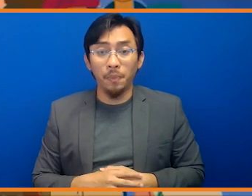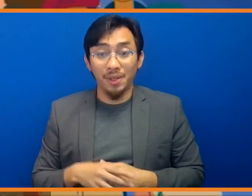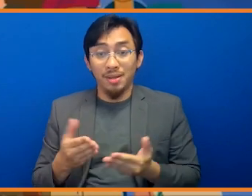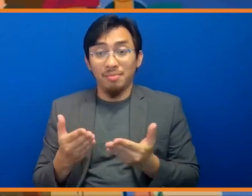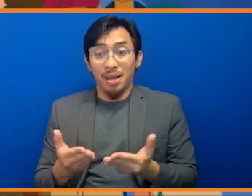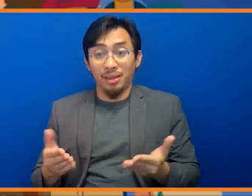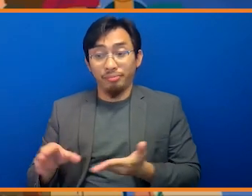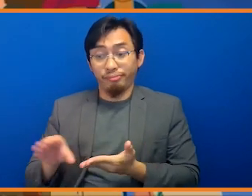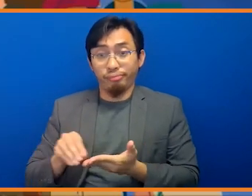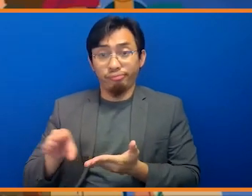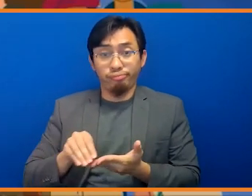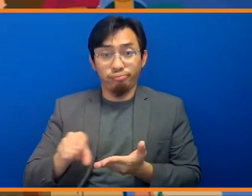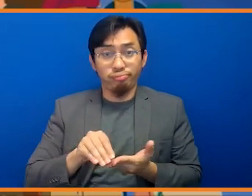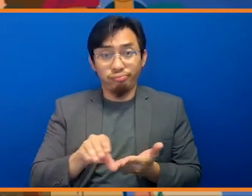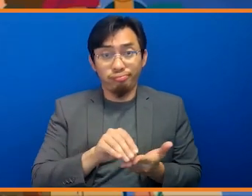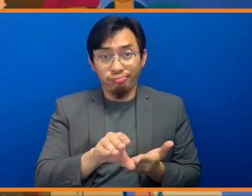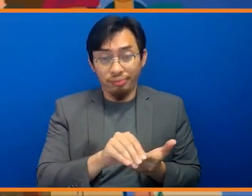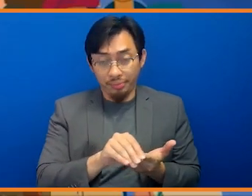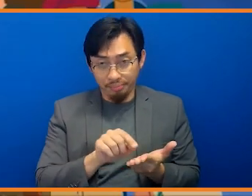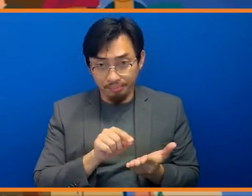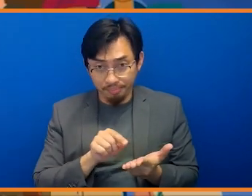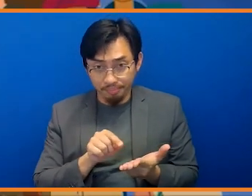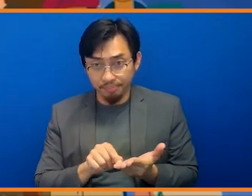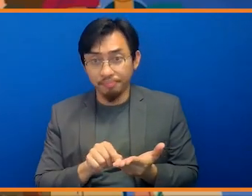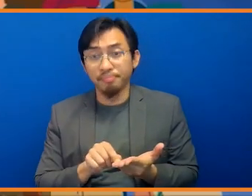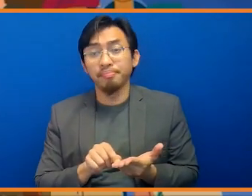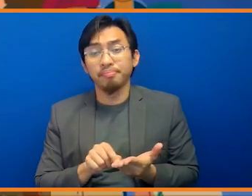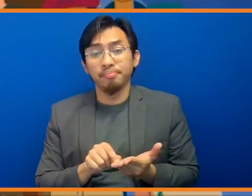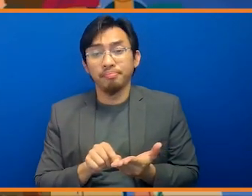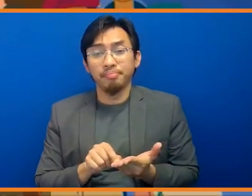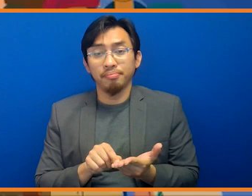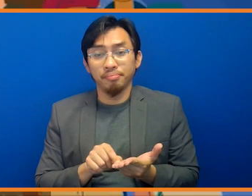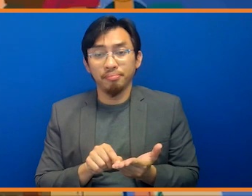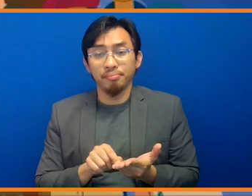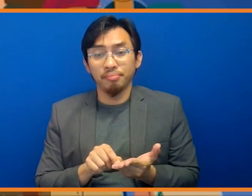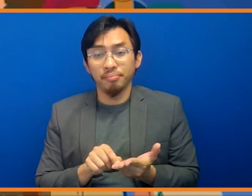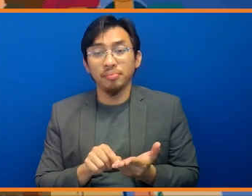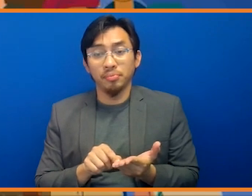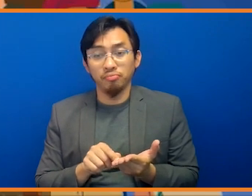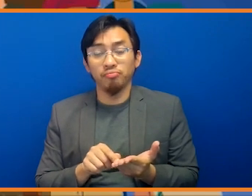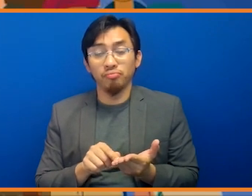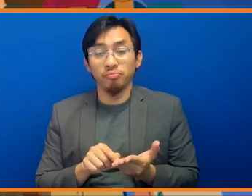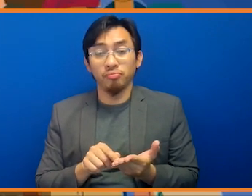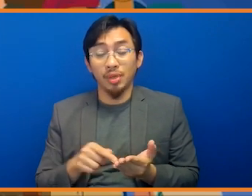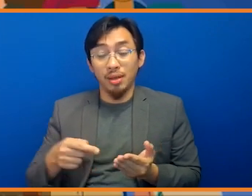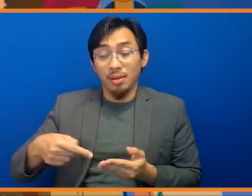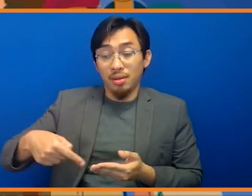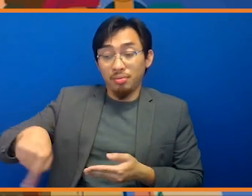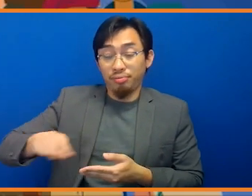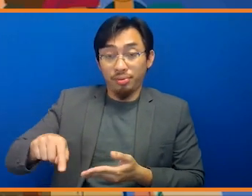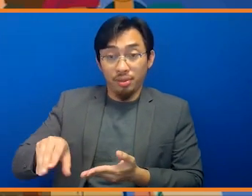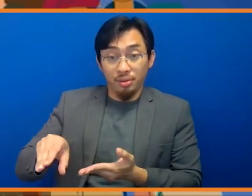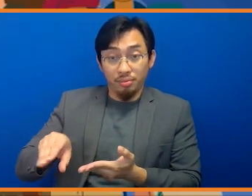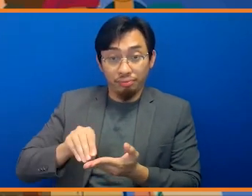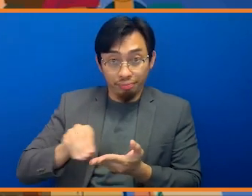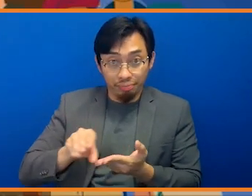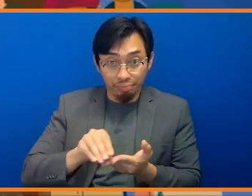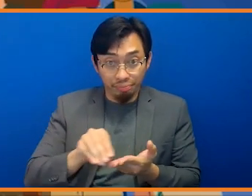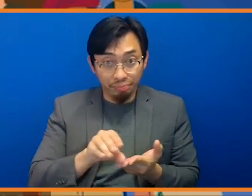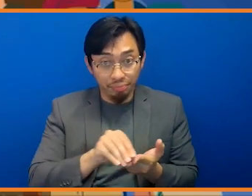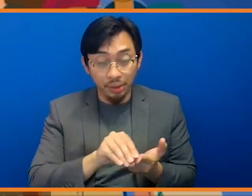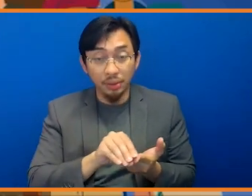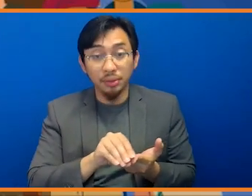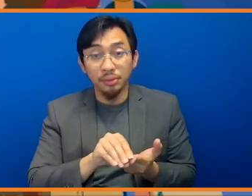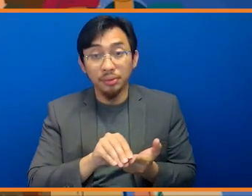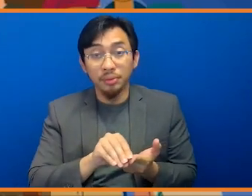Collected materials are required to be preserved in the state in which they were collected.